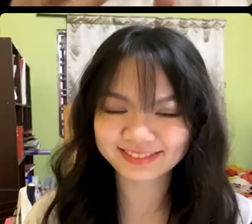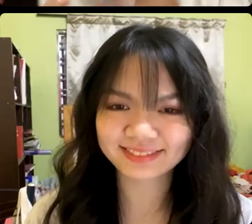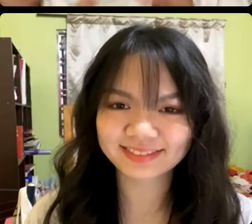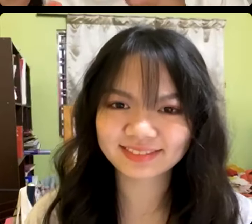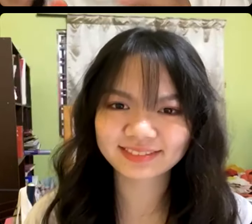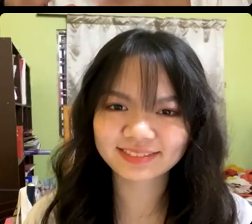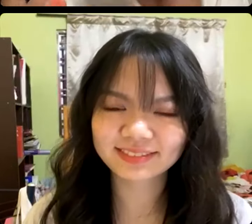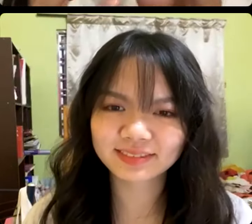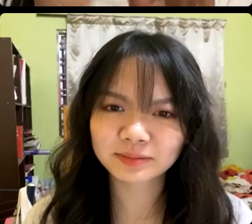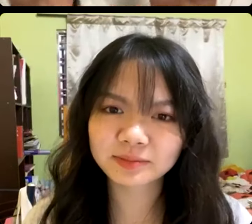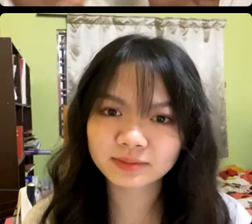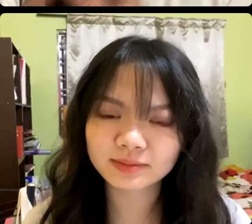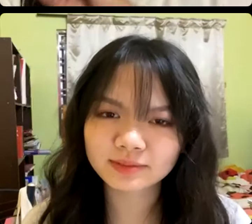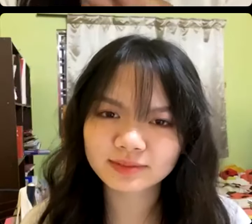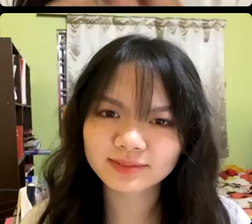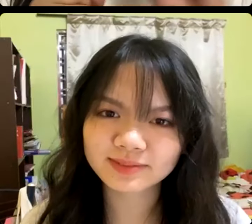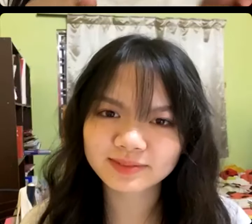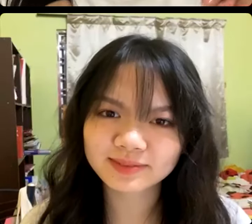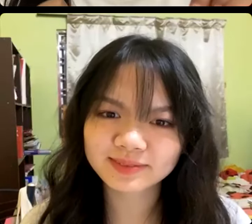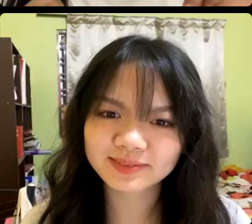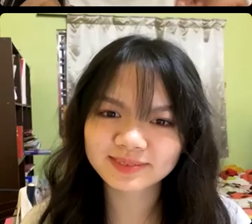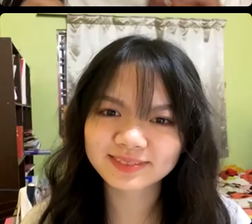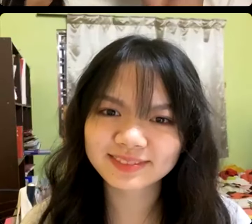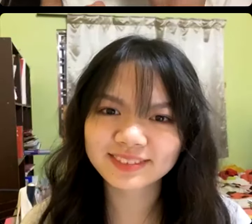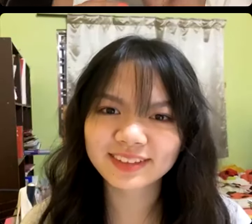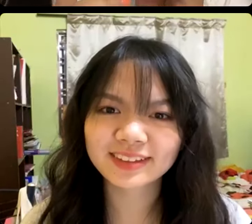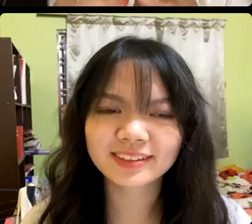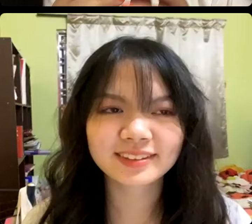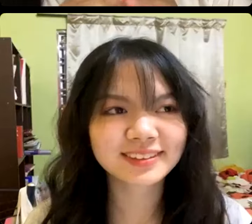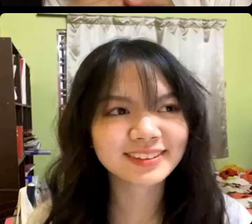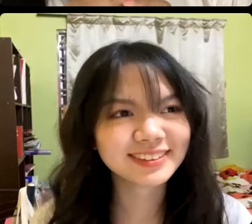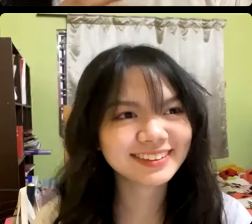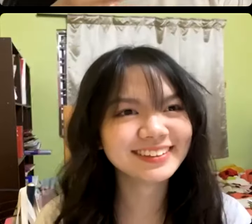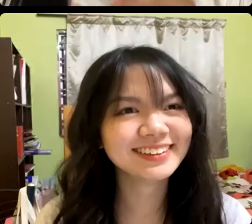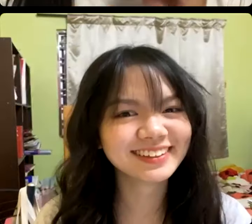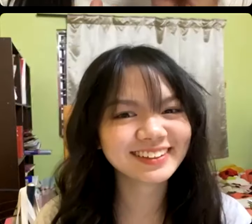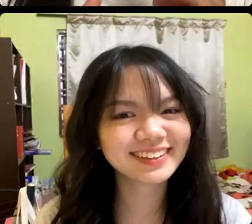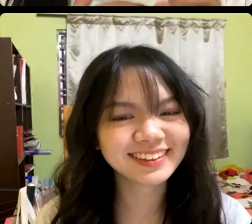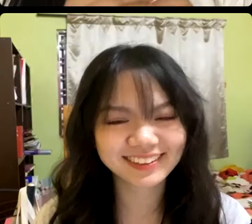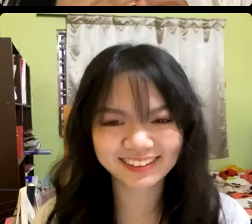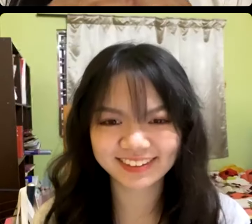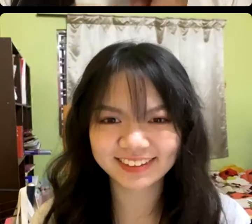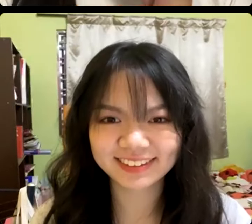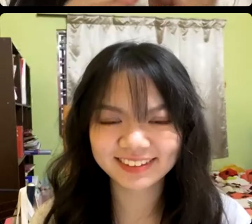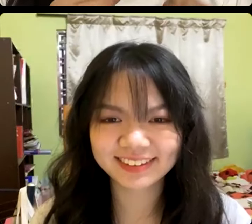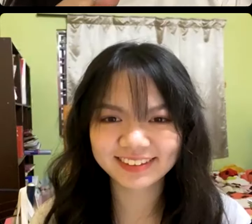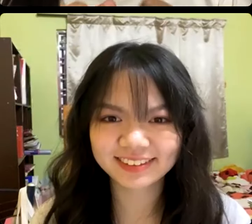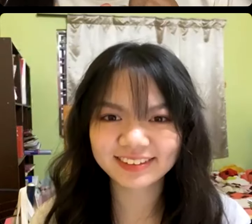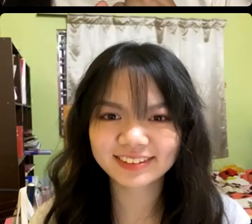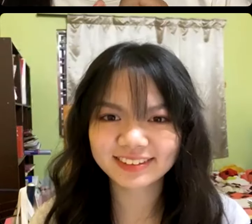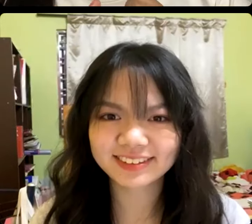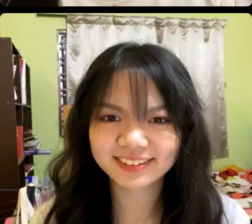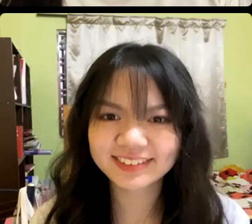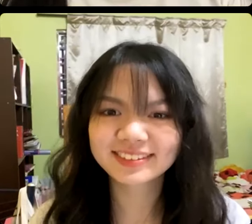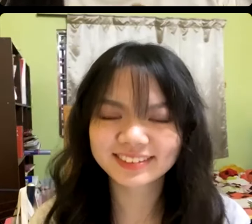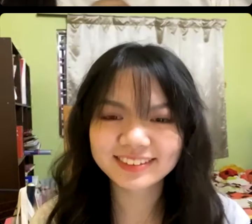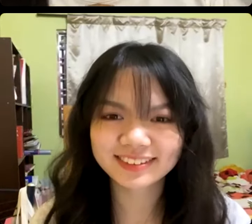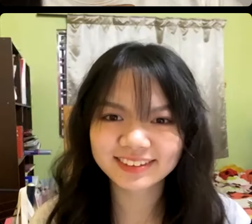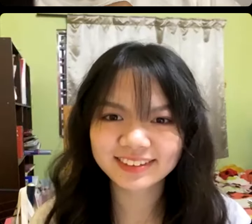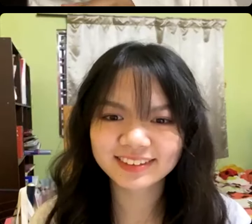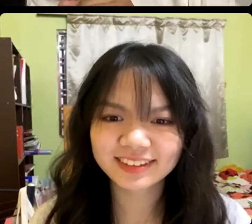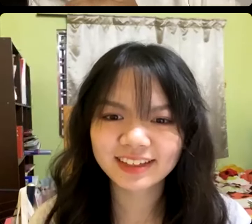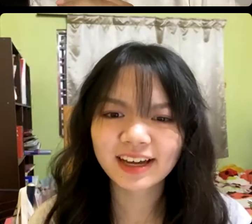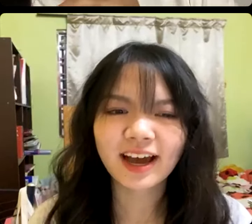are journaling, how do you feel about the time? Is it very slow? Does it pass very slow or very fast? Or